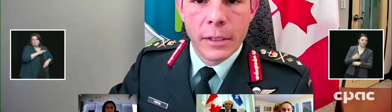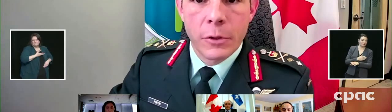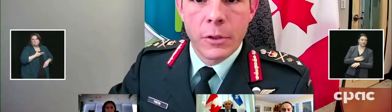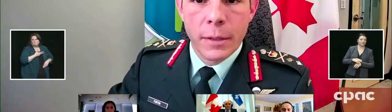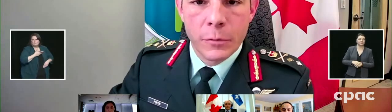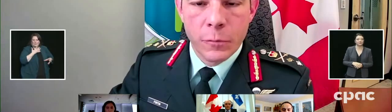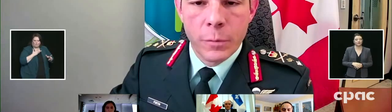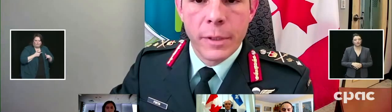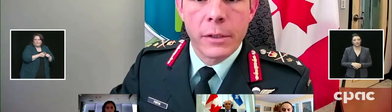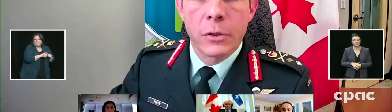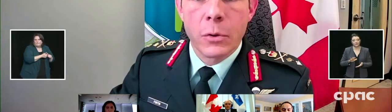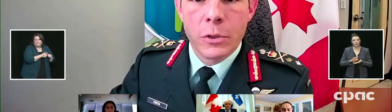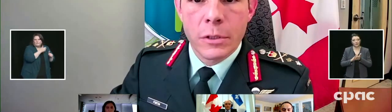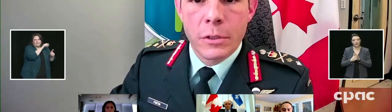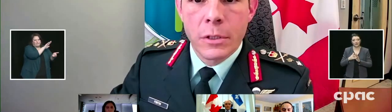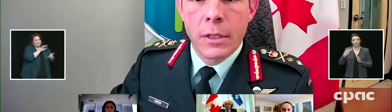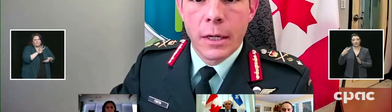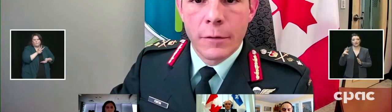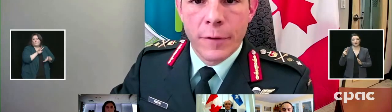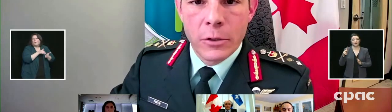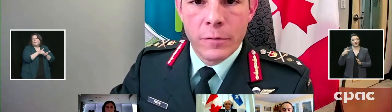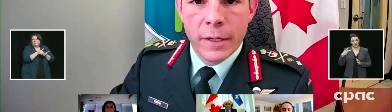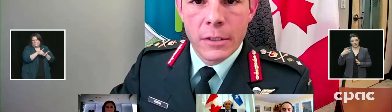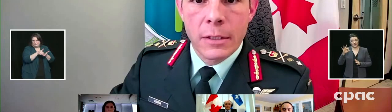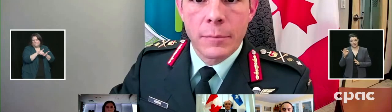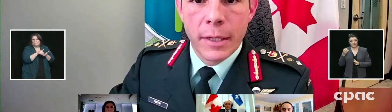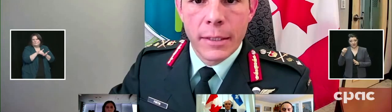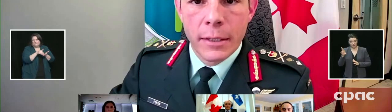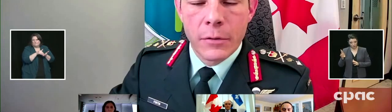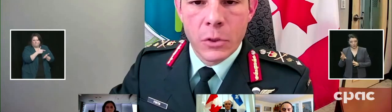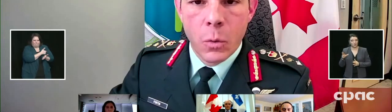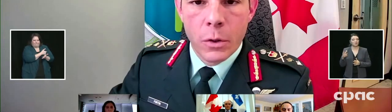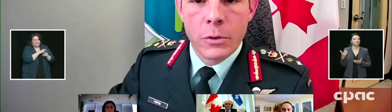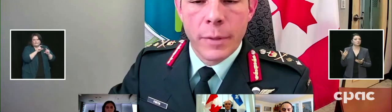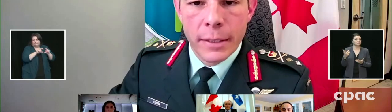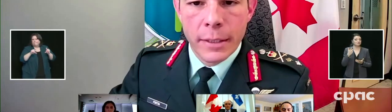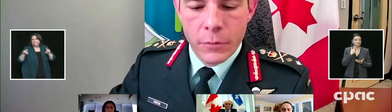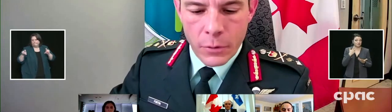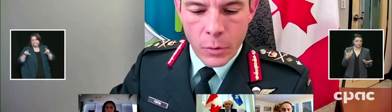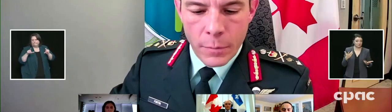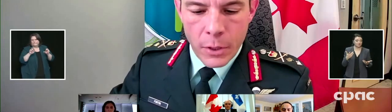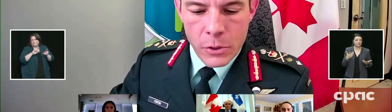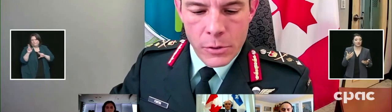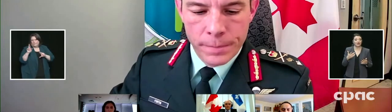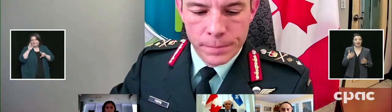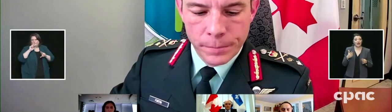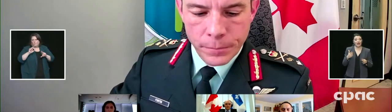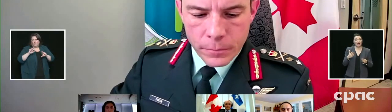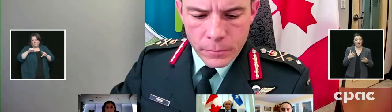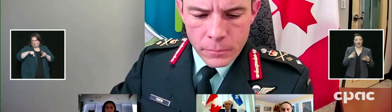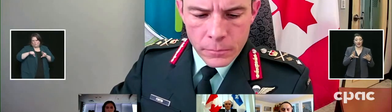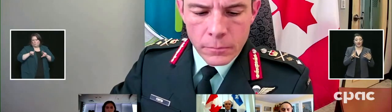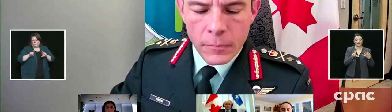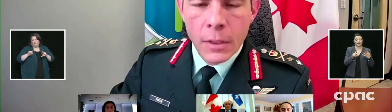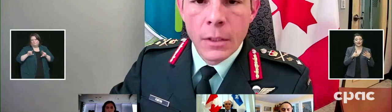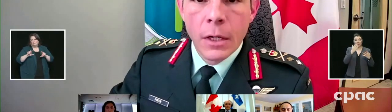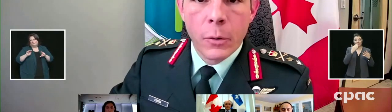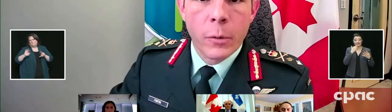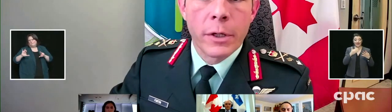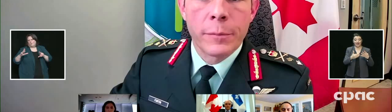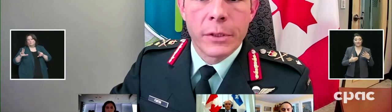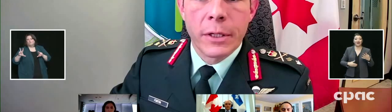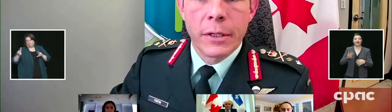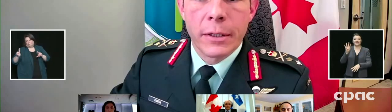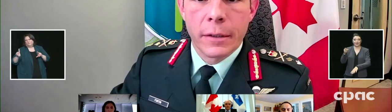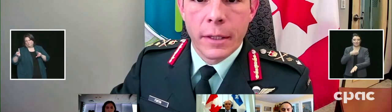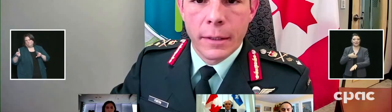to deliver up to 4 million doses of Pfizer vaccine by the end of this quarter, so by the end of 31 March. A quick